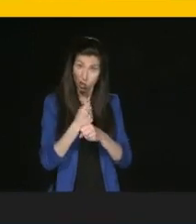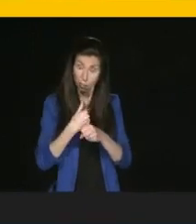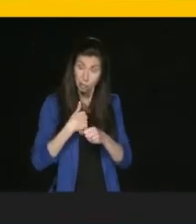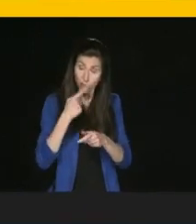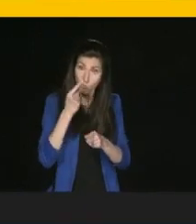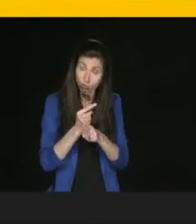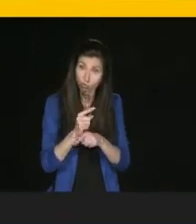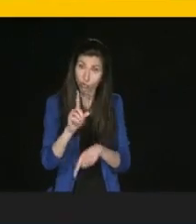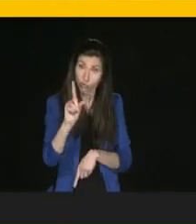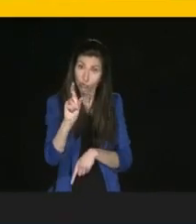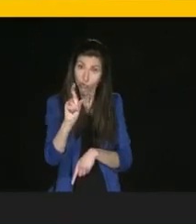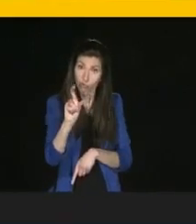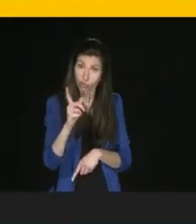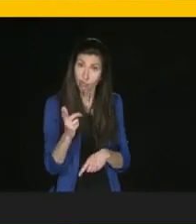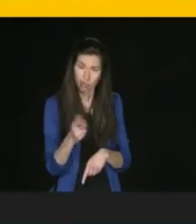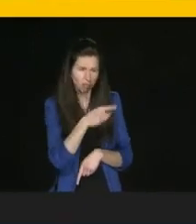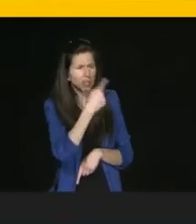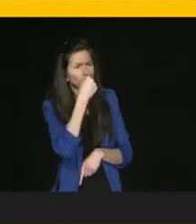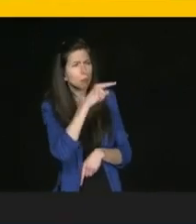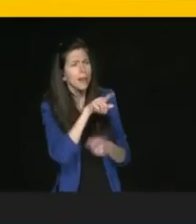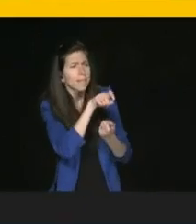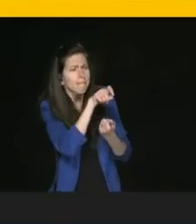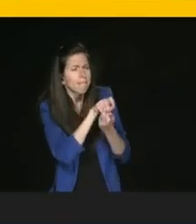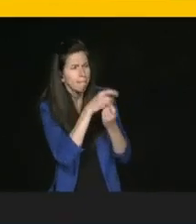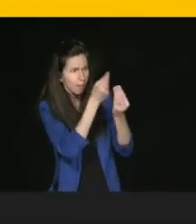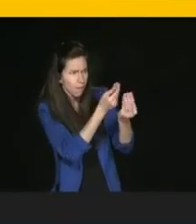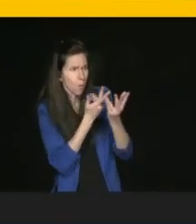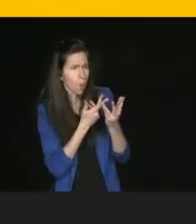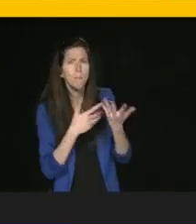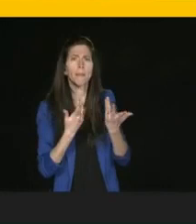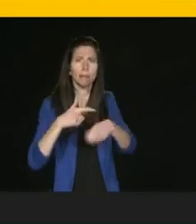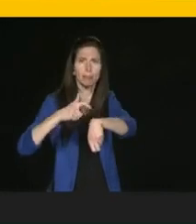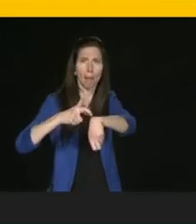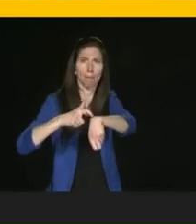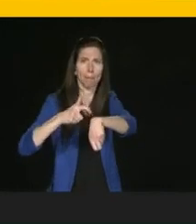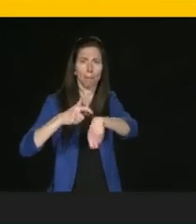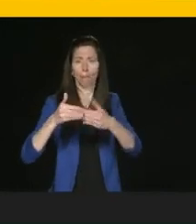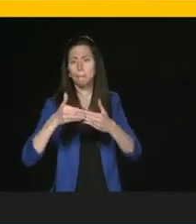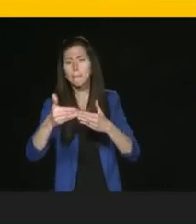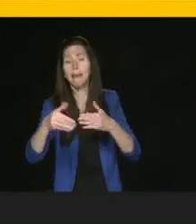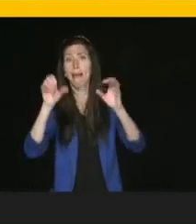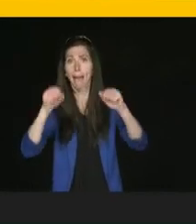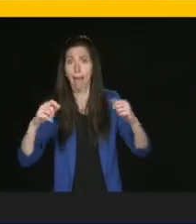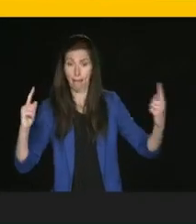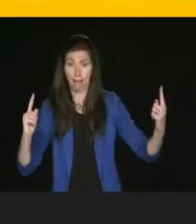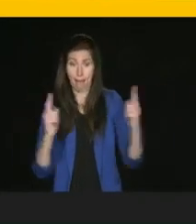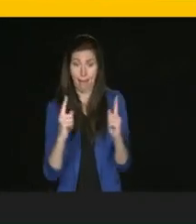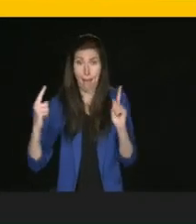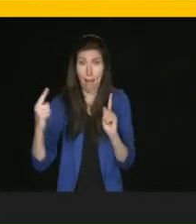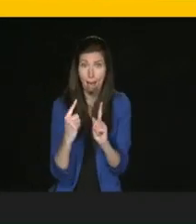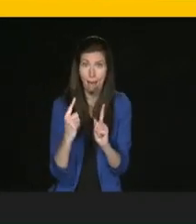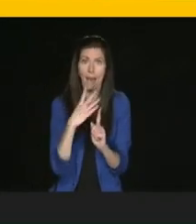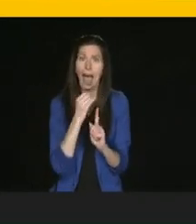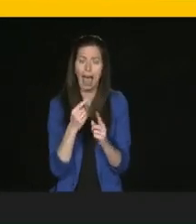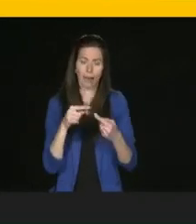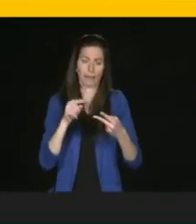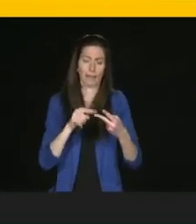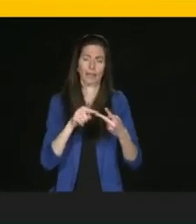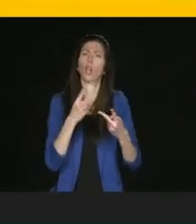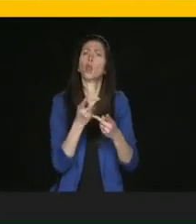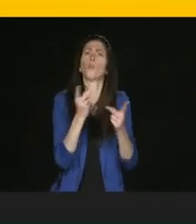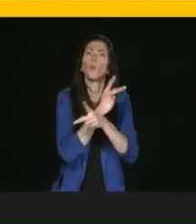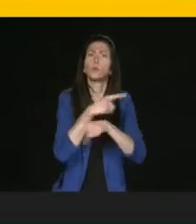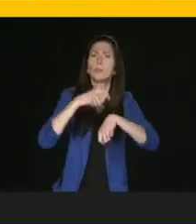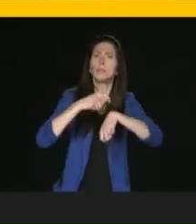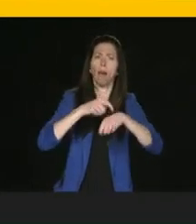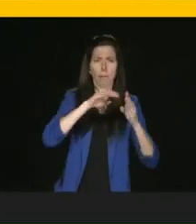Canadians? So the peak and the physical distancing time frame. Merci pour la question. Voici